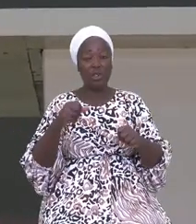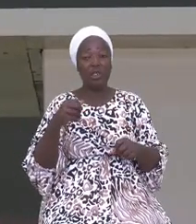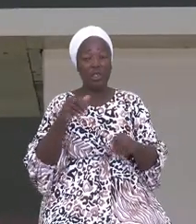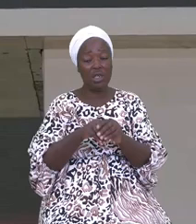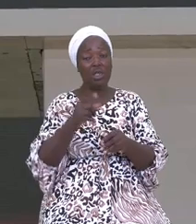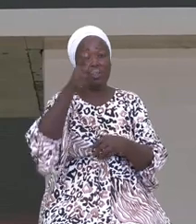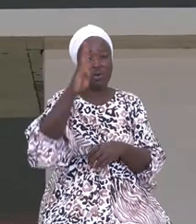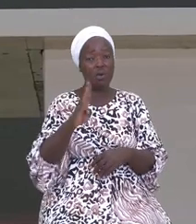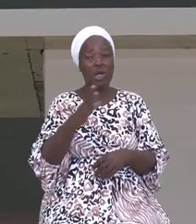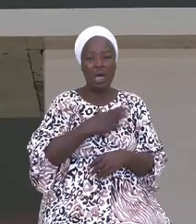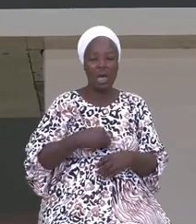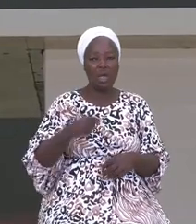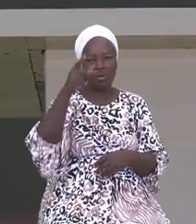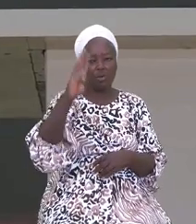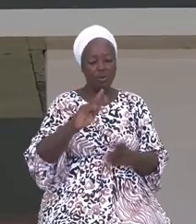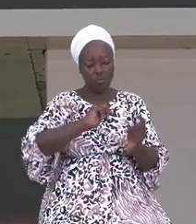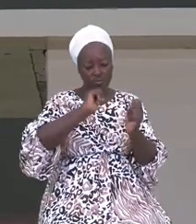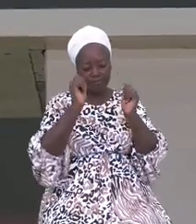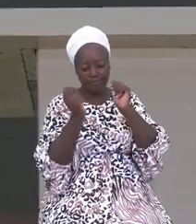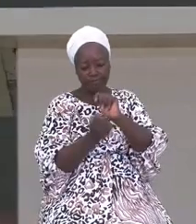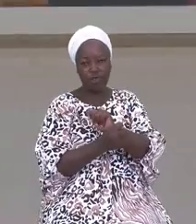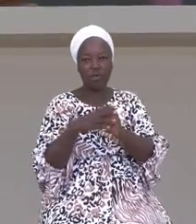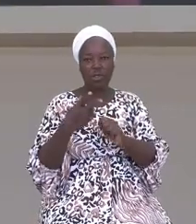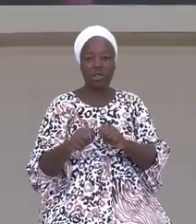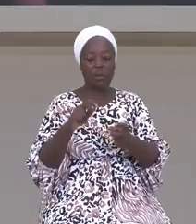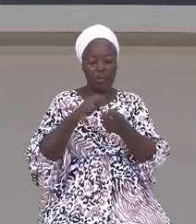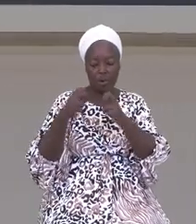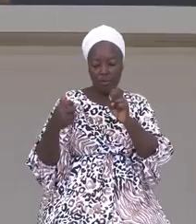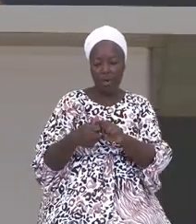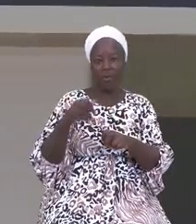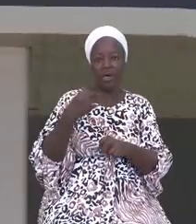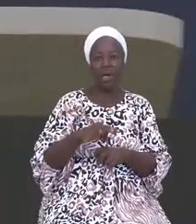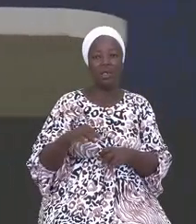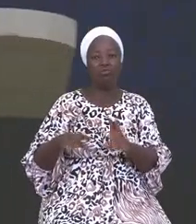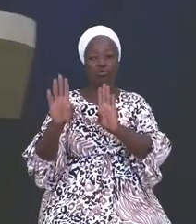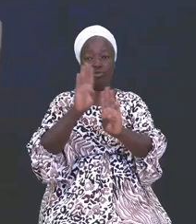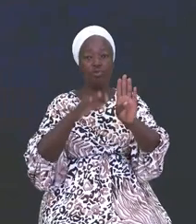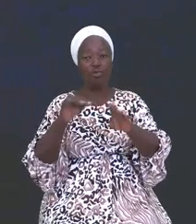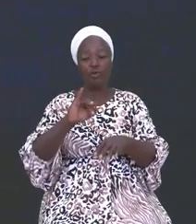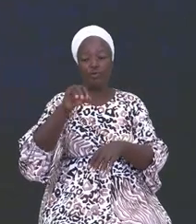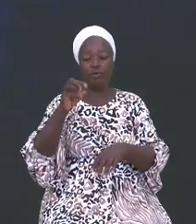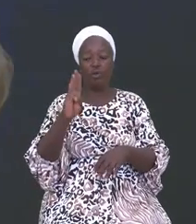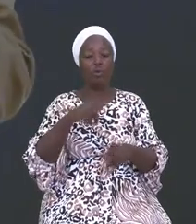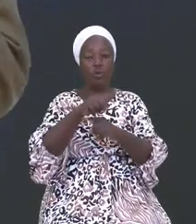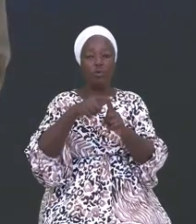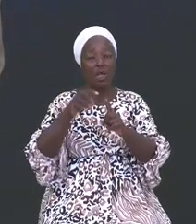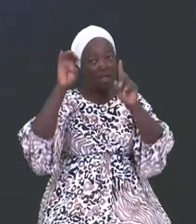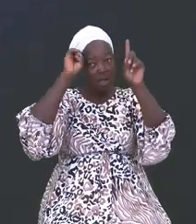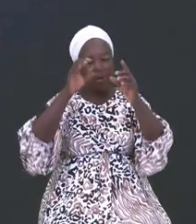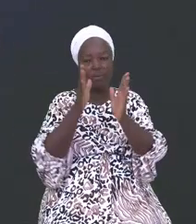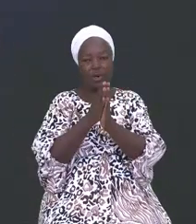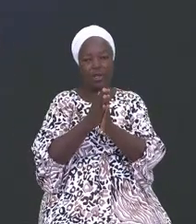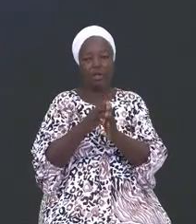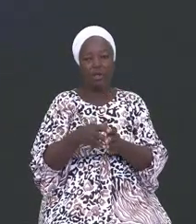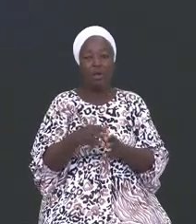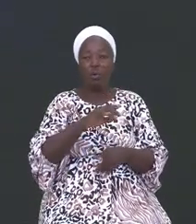God, and God turned the captivity of Job when he prayed for his friends,